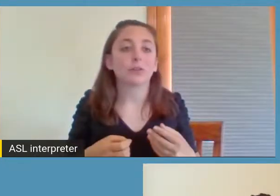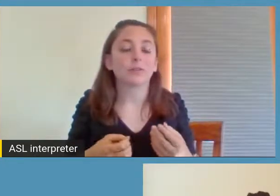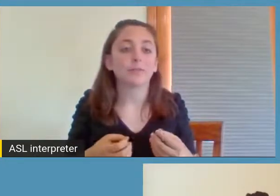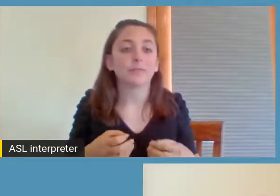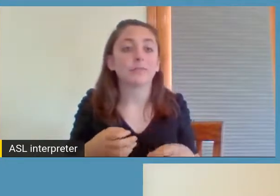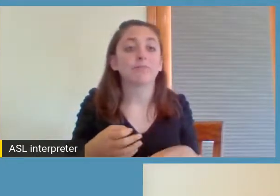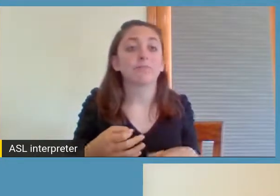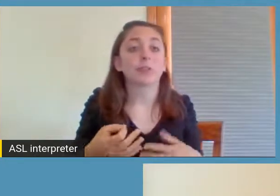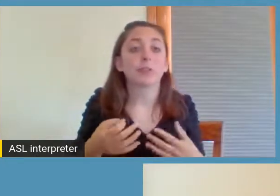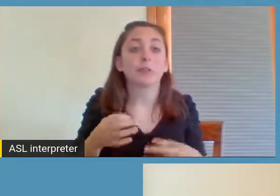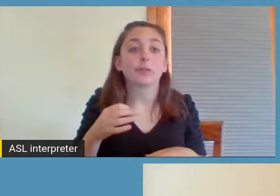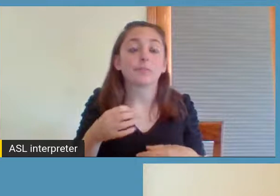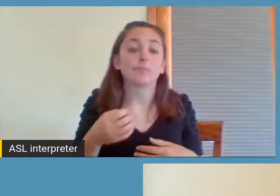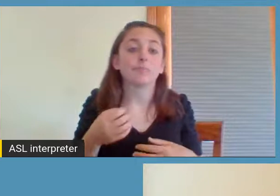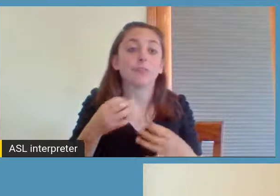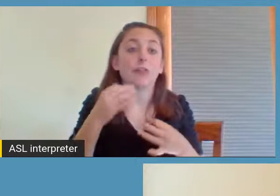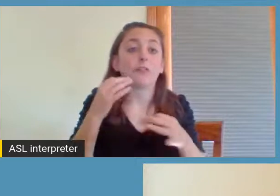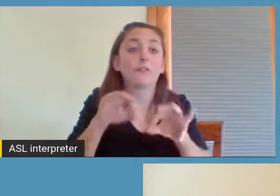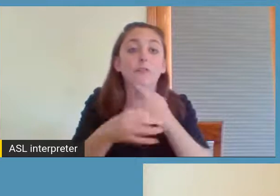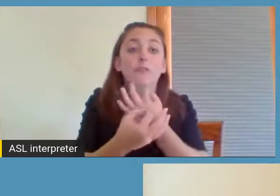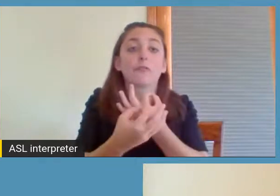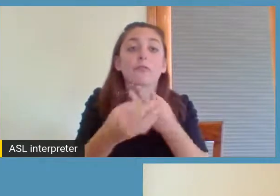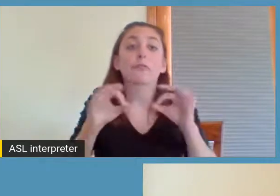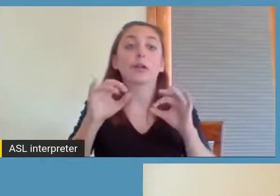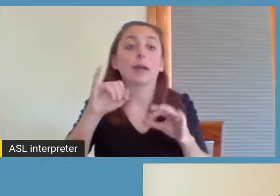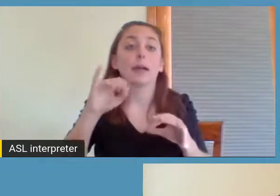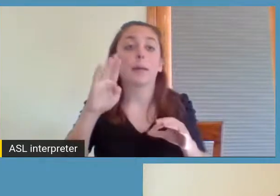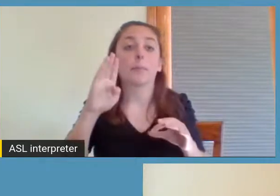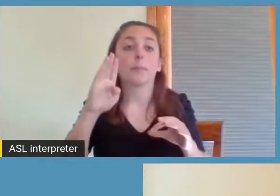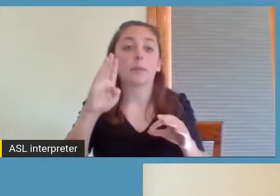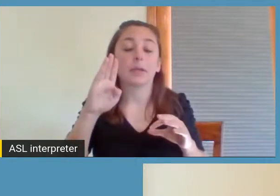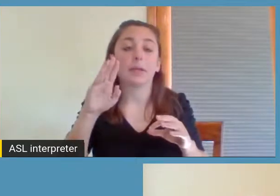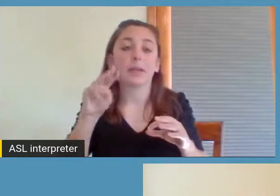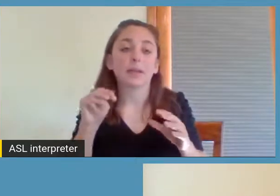IBM exhibition, I wouldn't have as an artist by because it costs too much money.